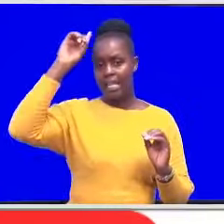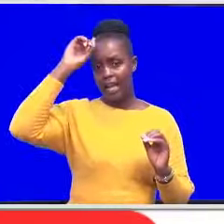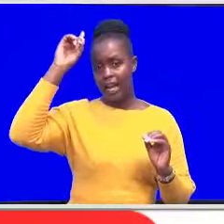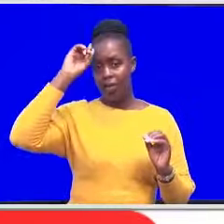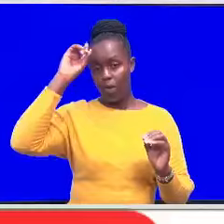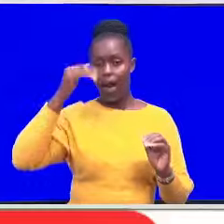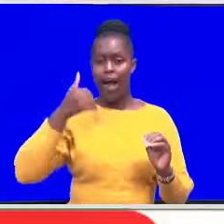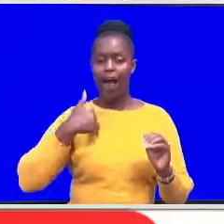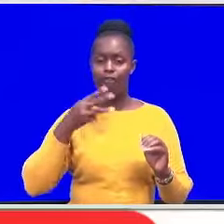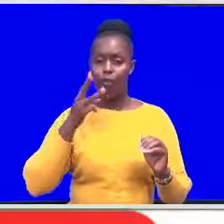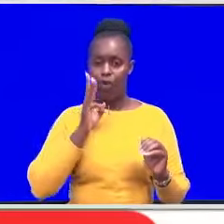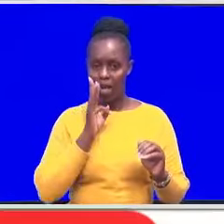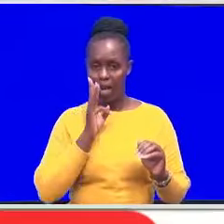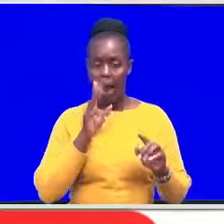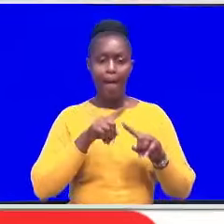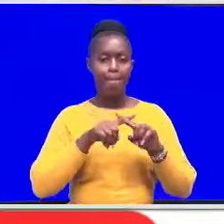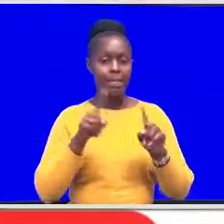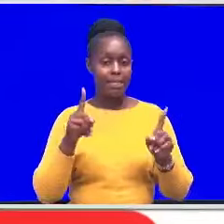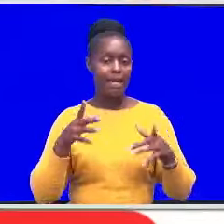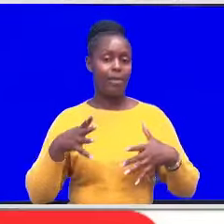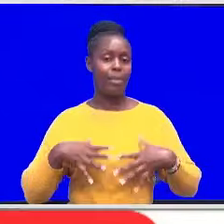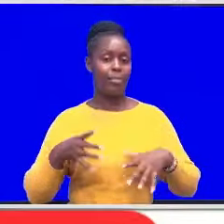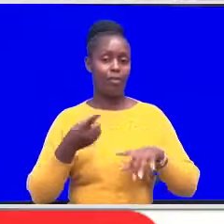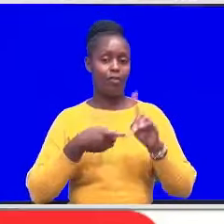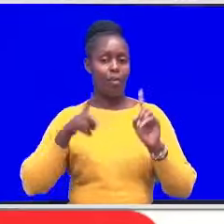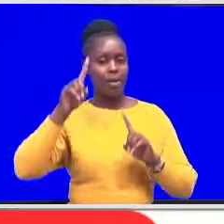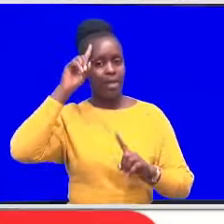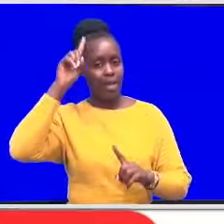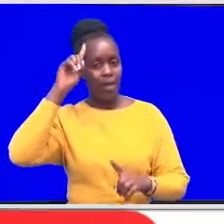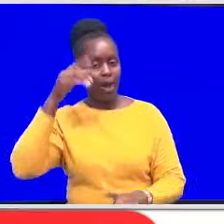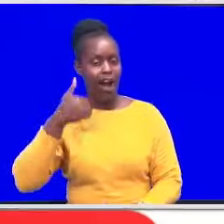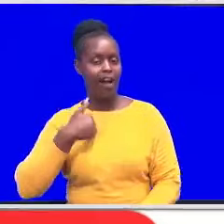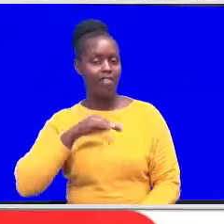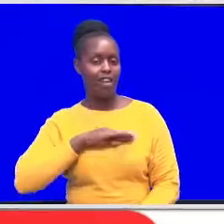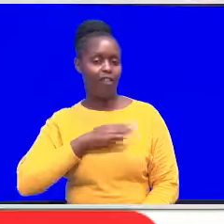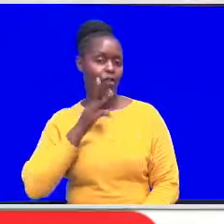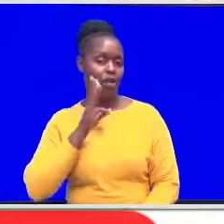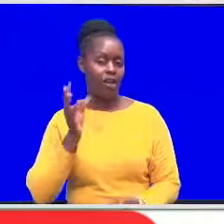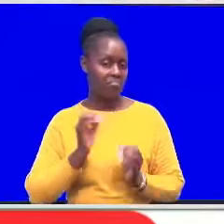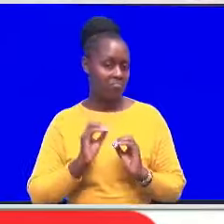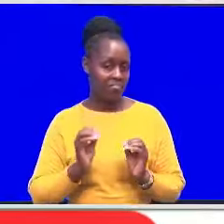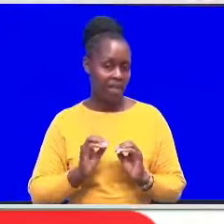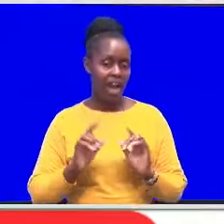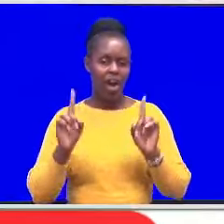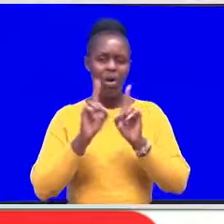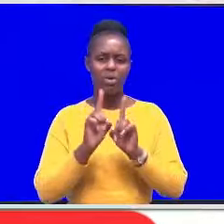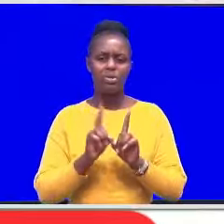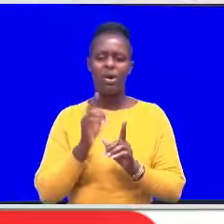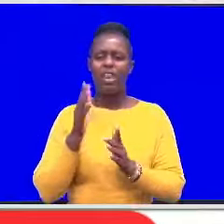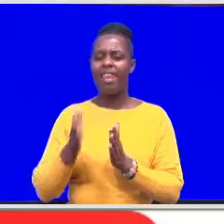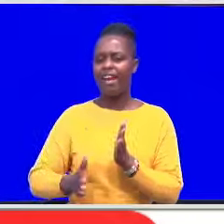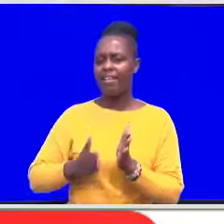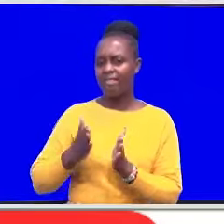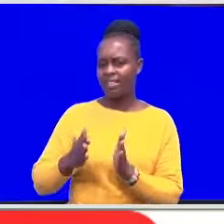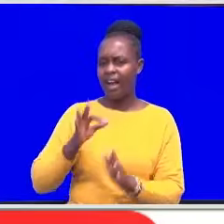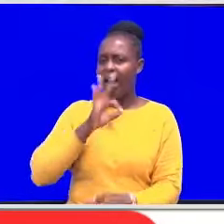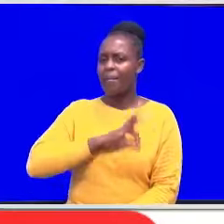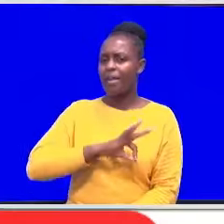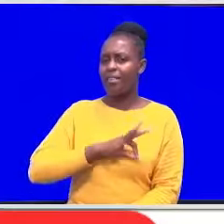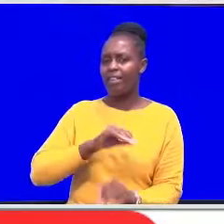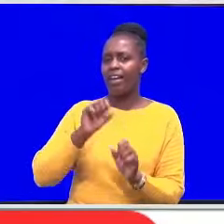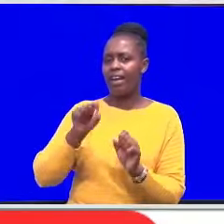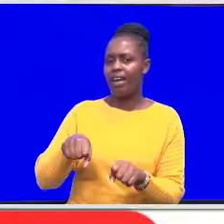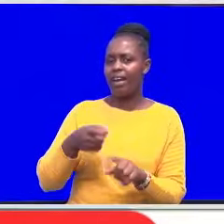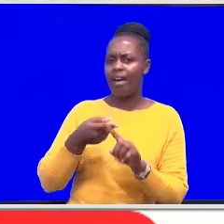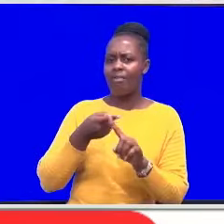Nairobi, but you find that the people in Nyandarua are not having enough water. Also, Naivasha could benefit from